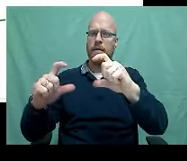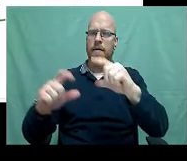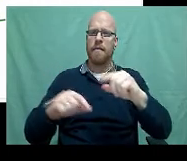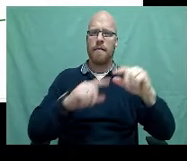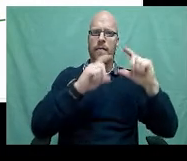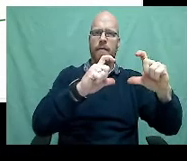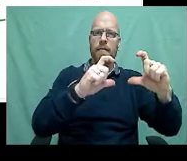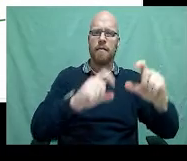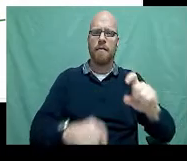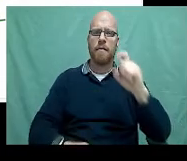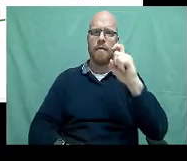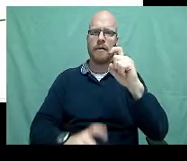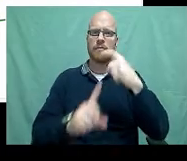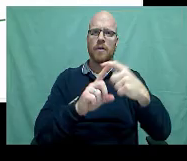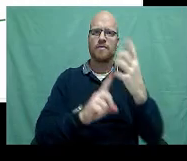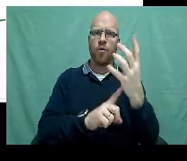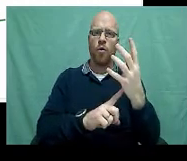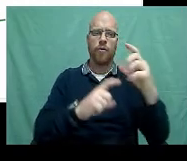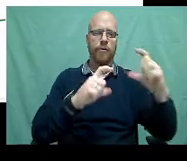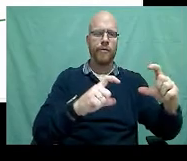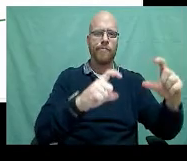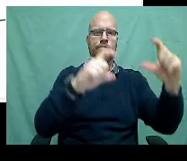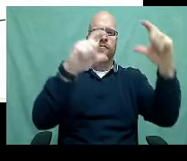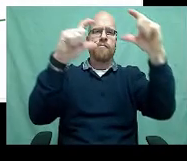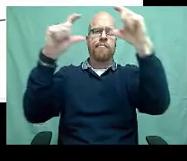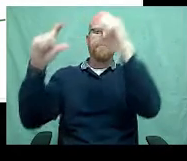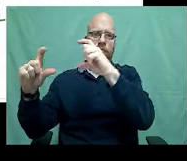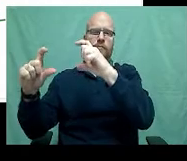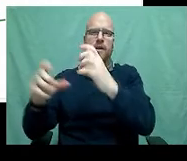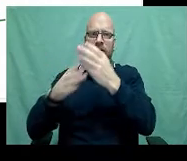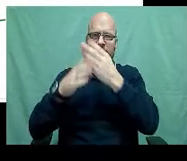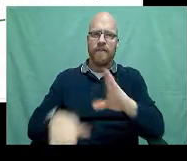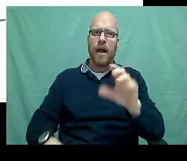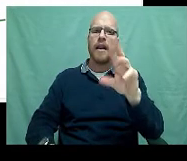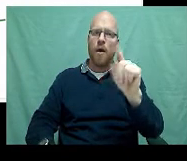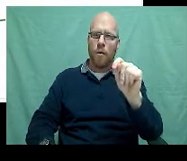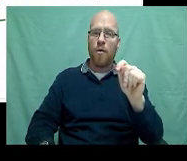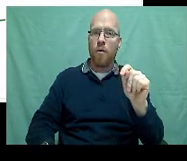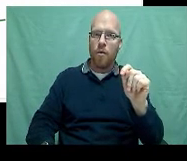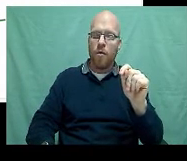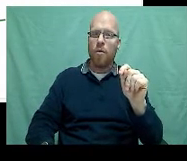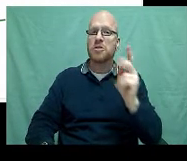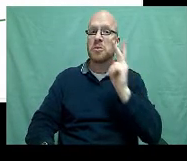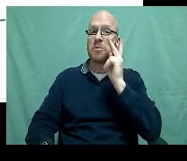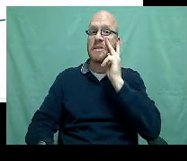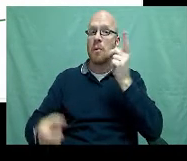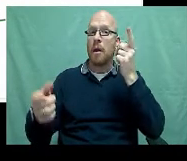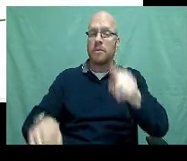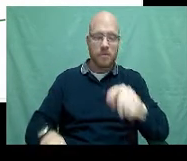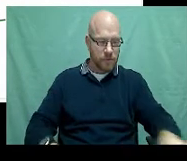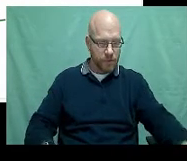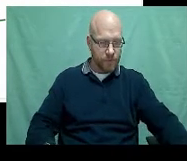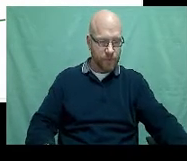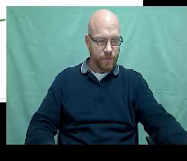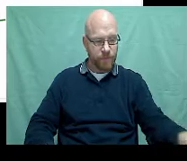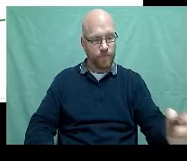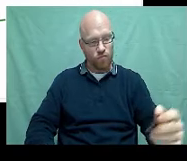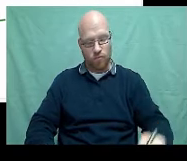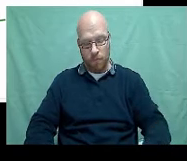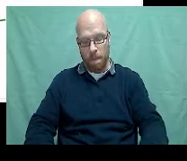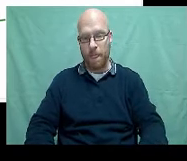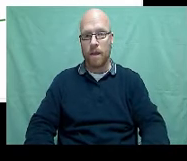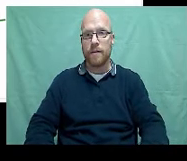have the factor of x plus 4, and we can divide that out. And we'll see what it looks like when we're done..h